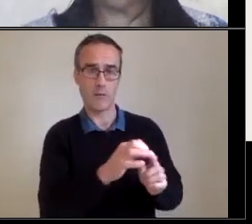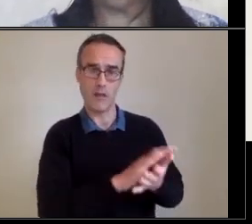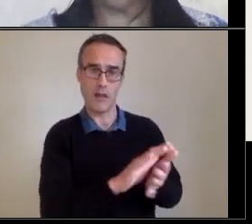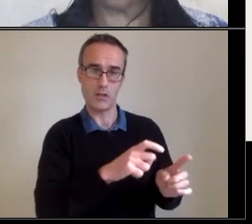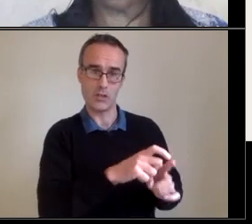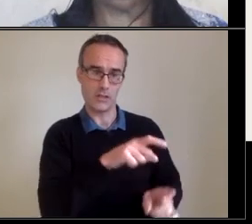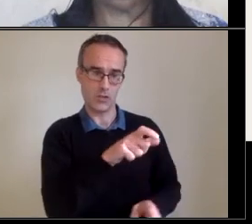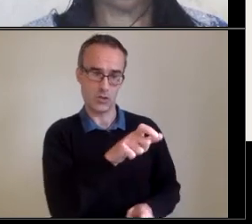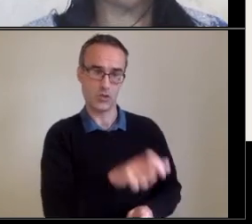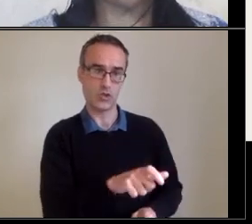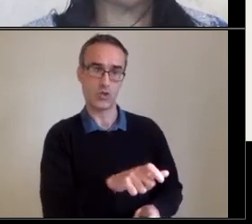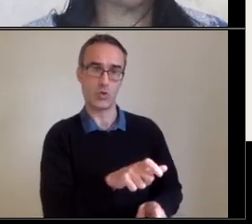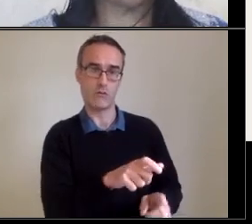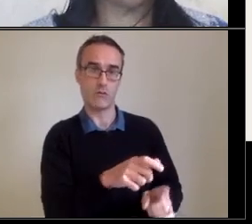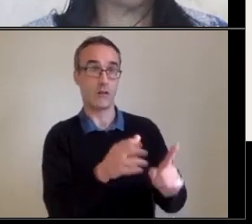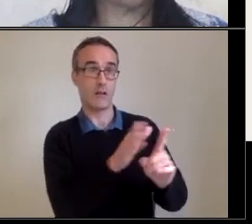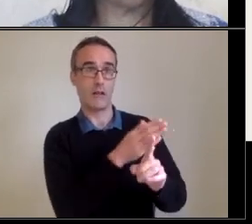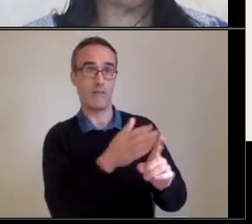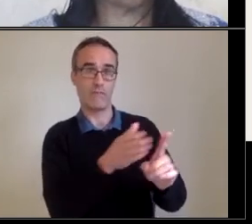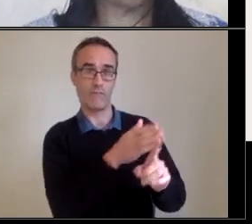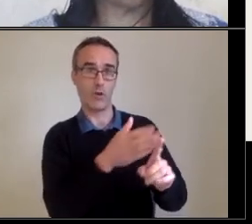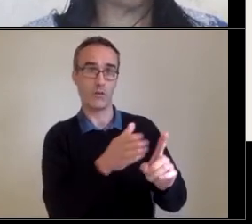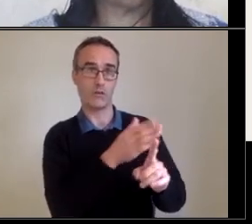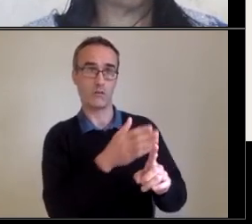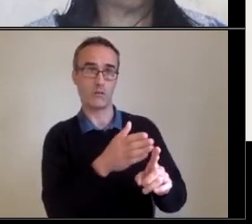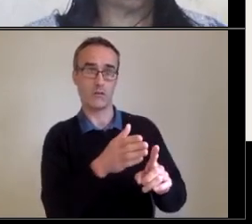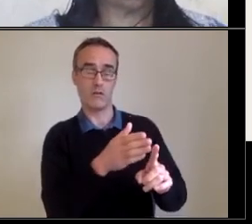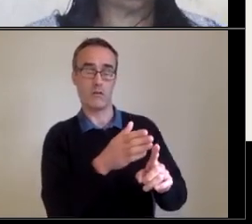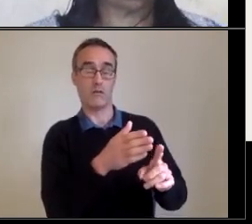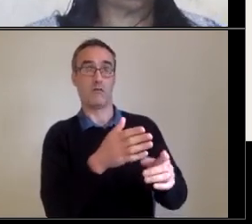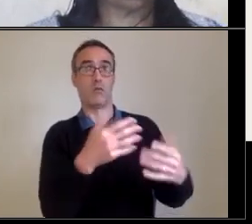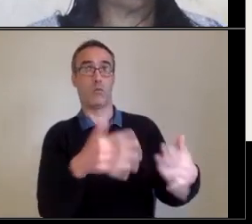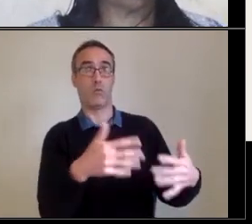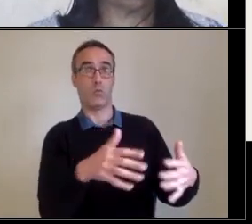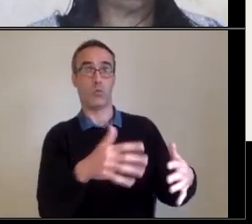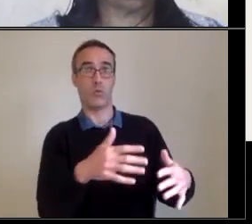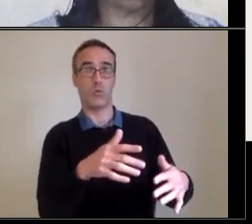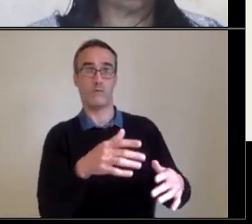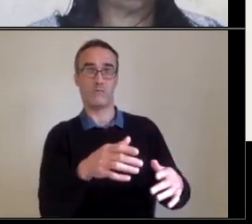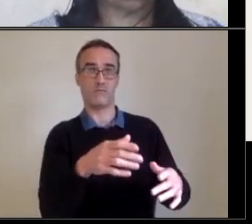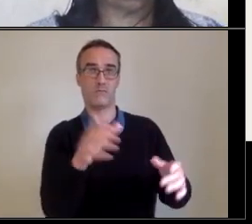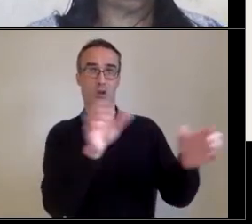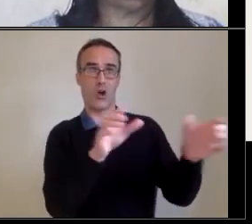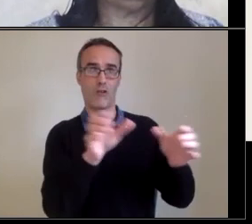to influence something as broad-ranging as hiring policy?